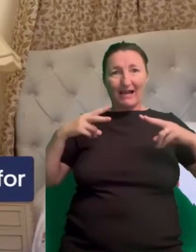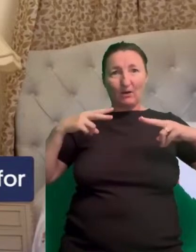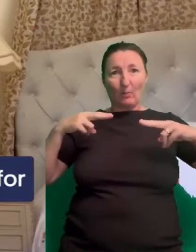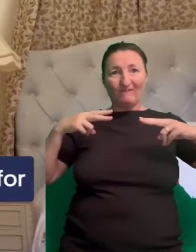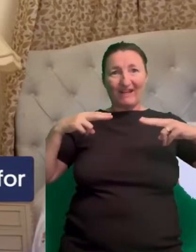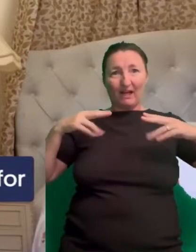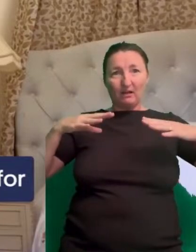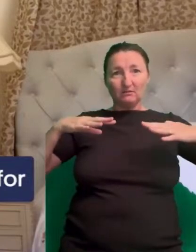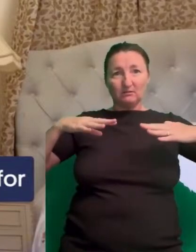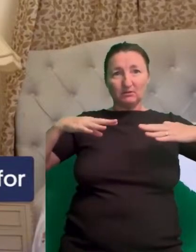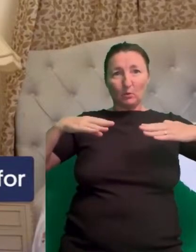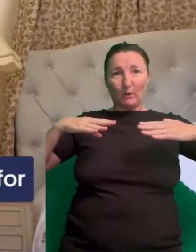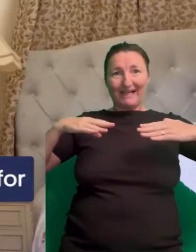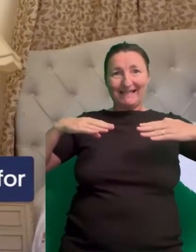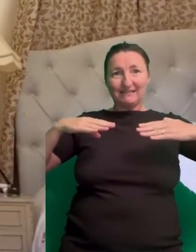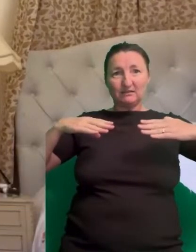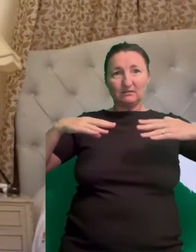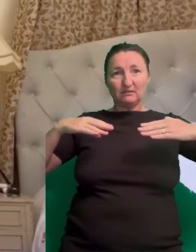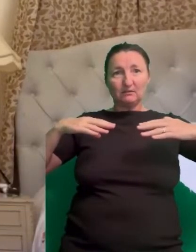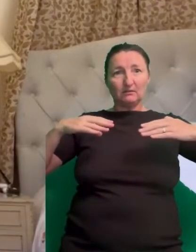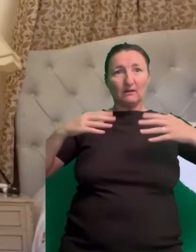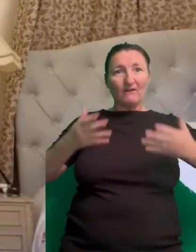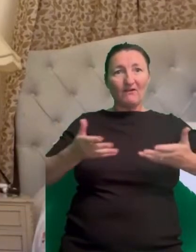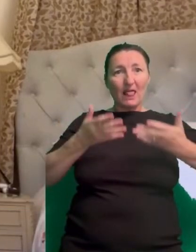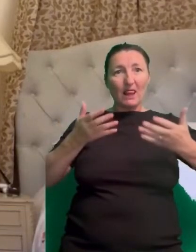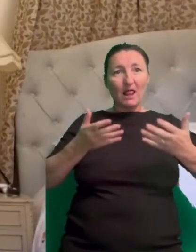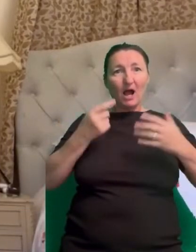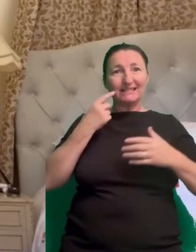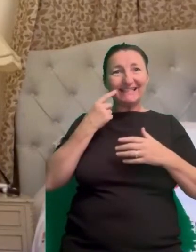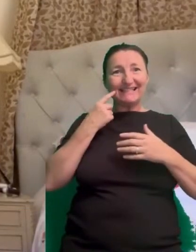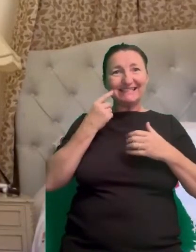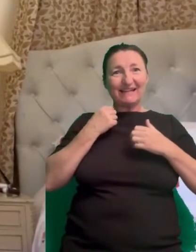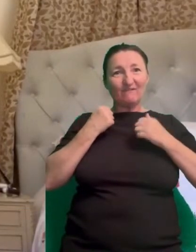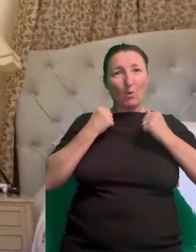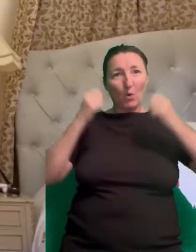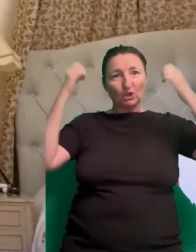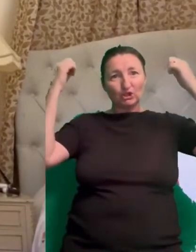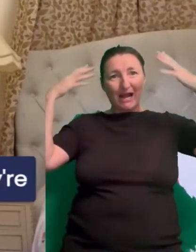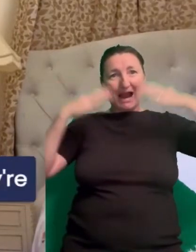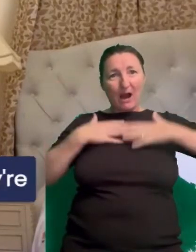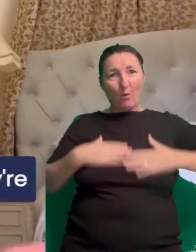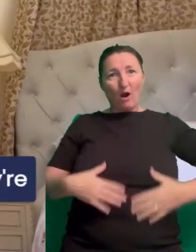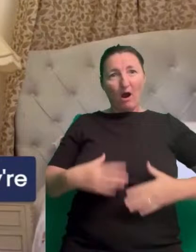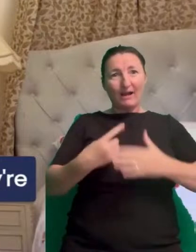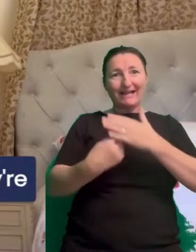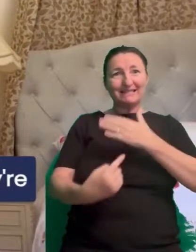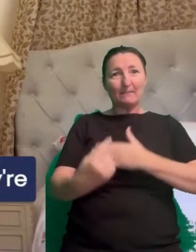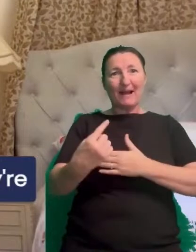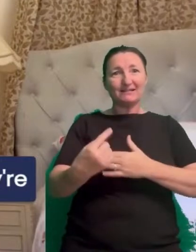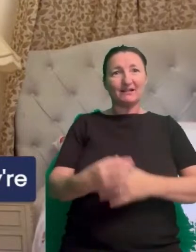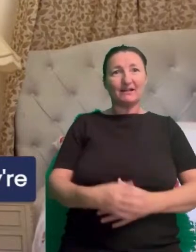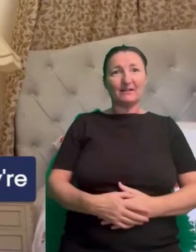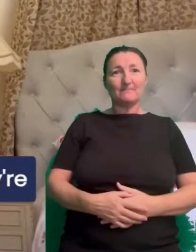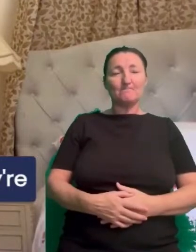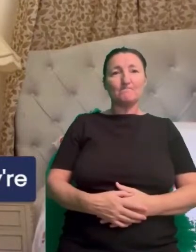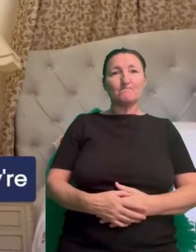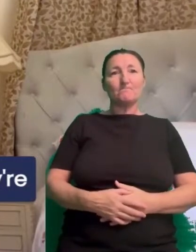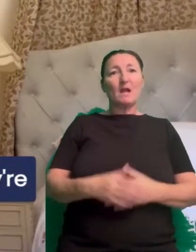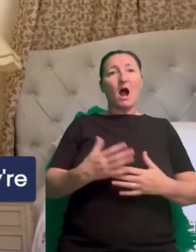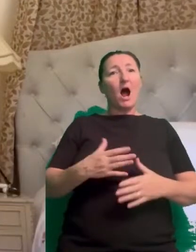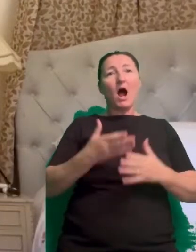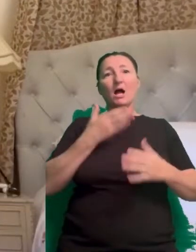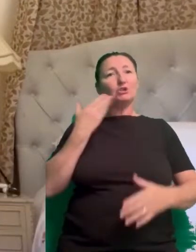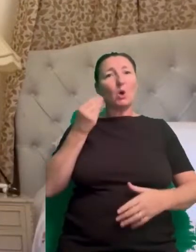end, and they're very light and very easy for me to then be able to shower independently. I don't eat because I have a feeding